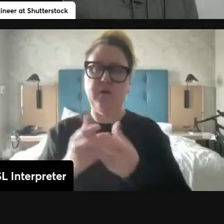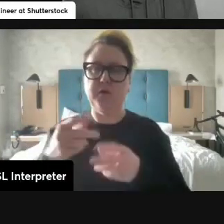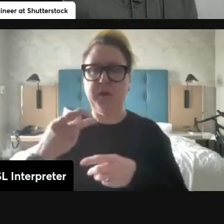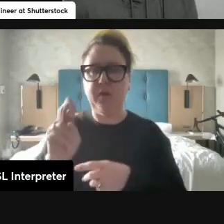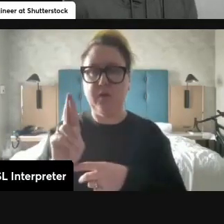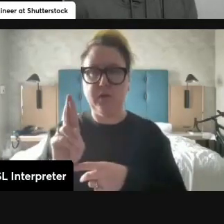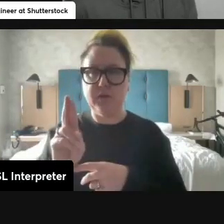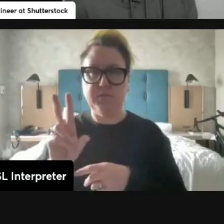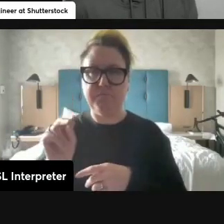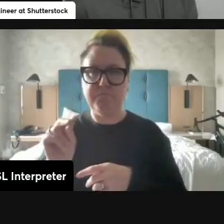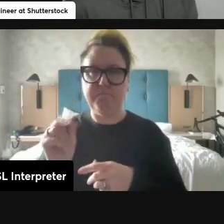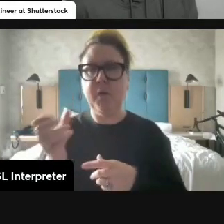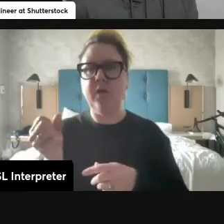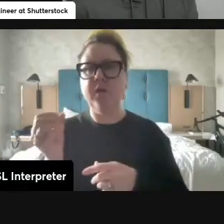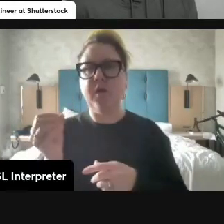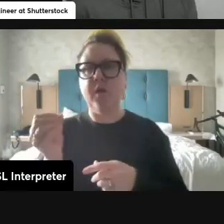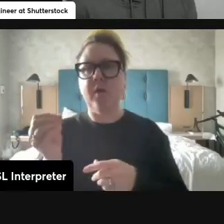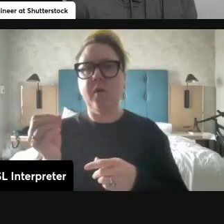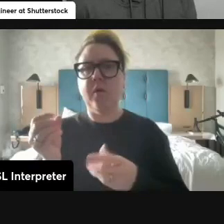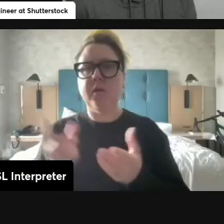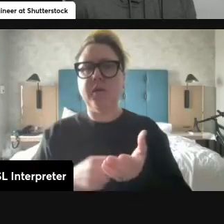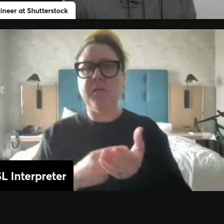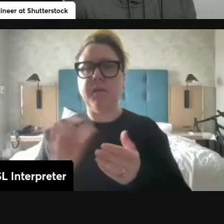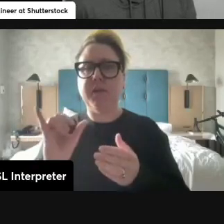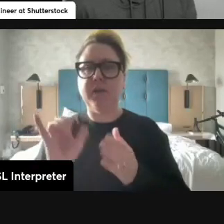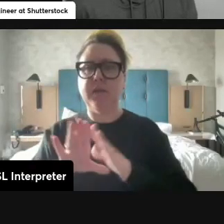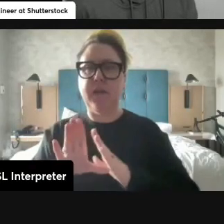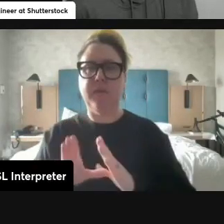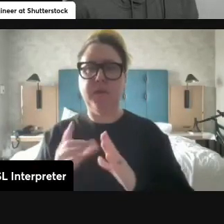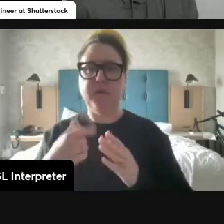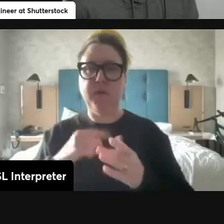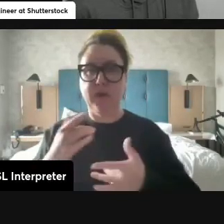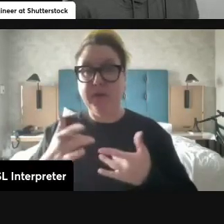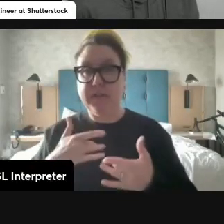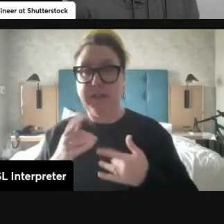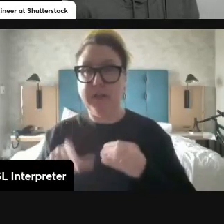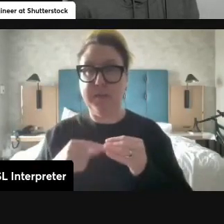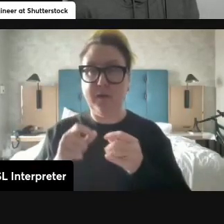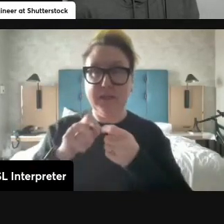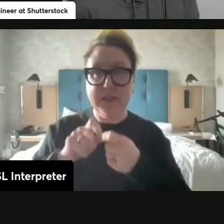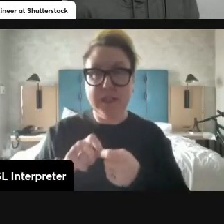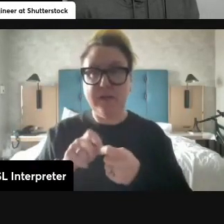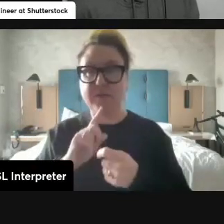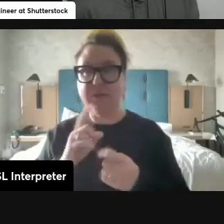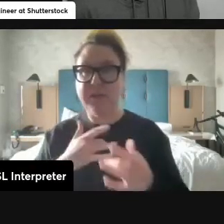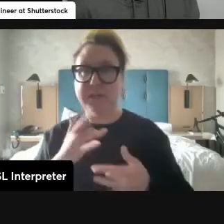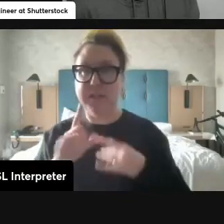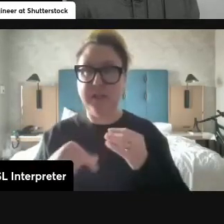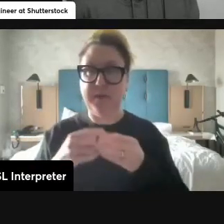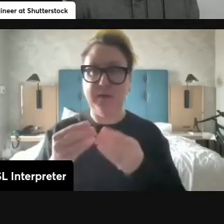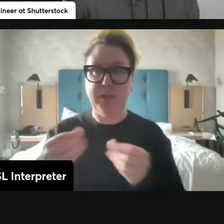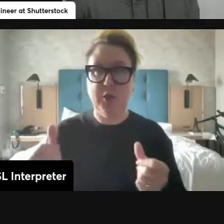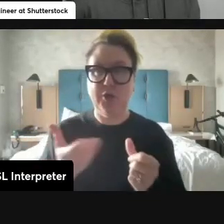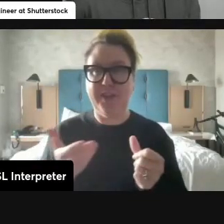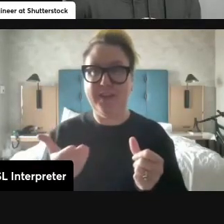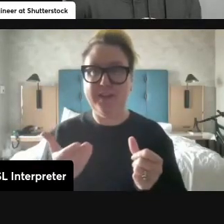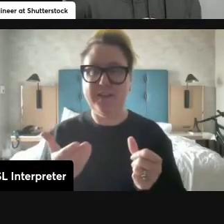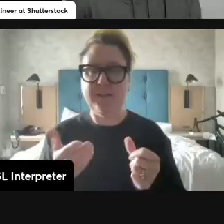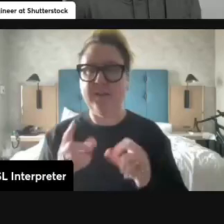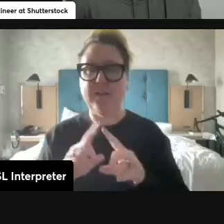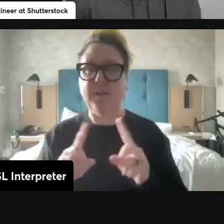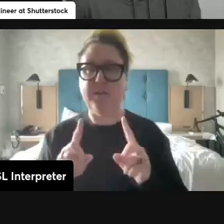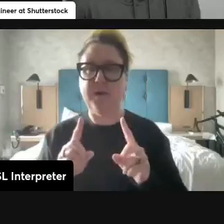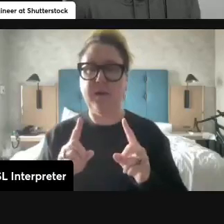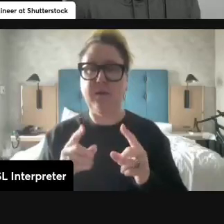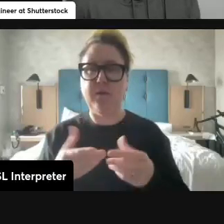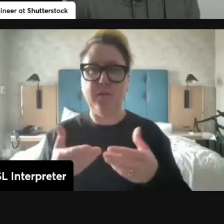requests. And so sometimes as developers, we get excited about the details and we get excited about solutioning things, but we get over